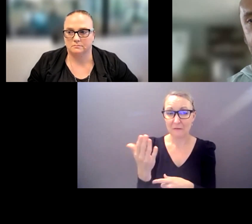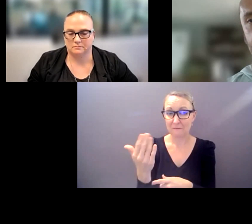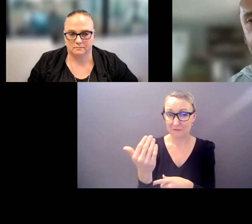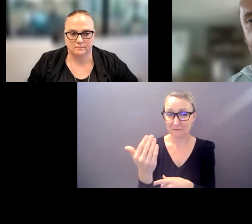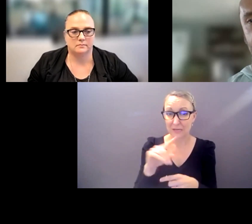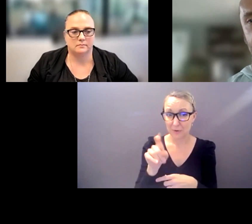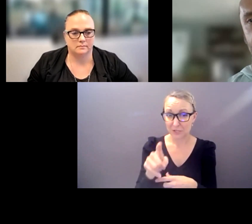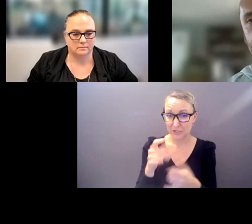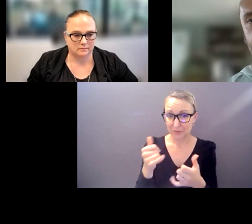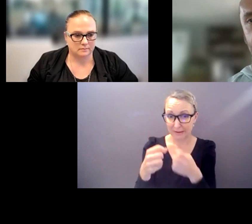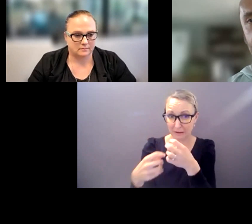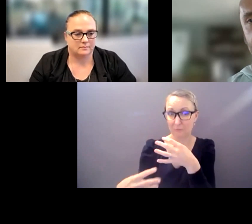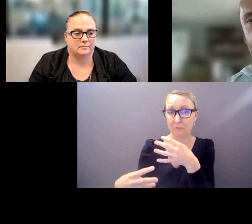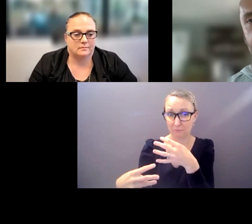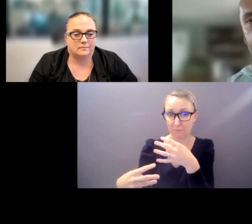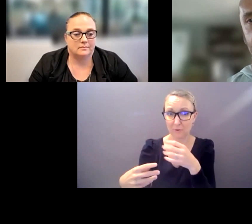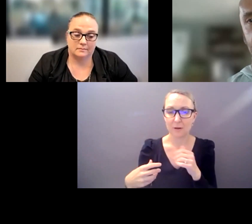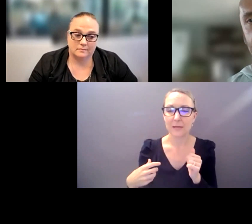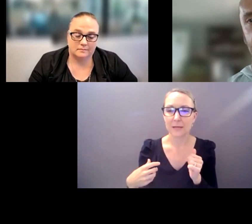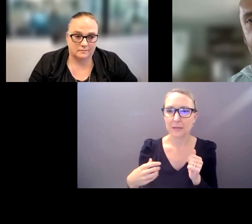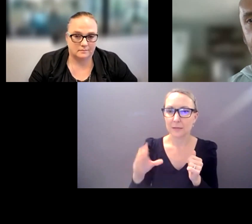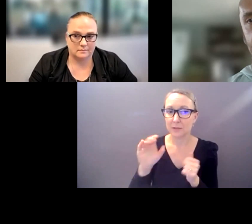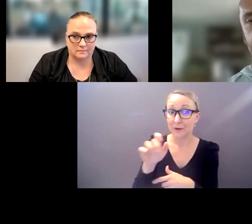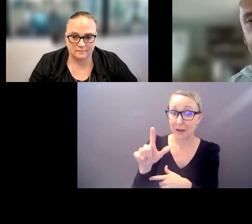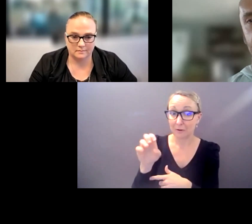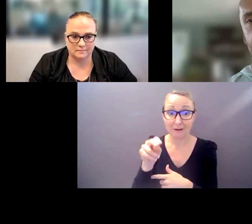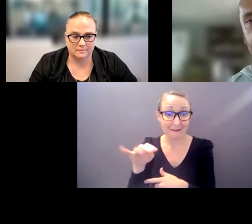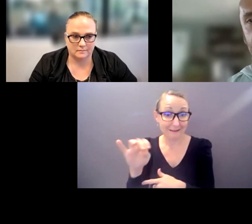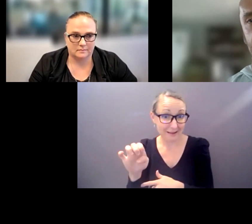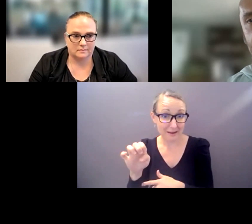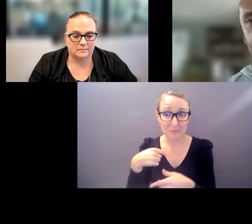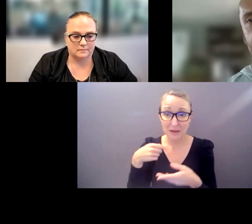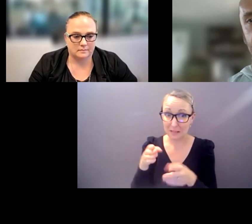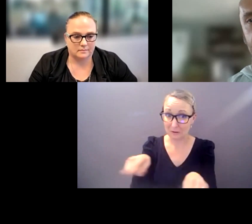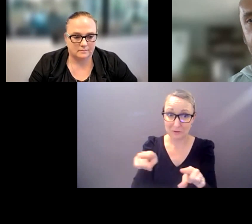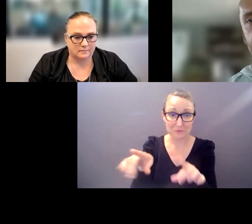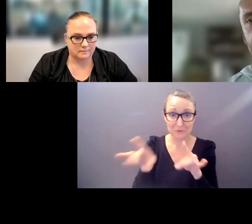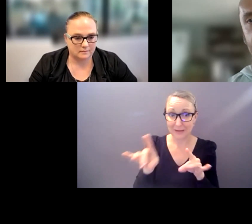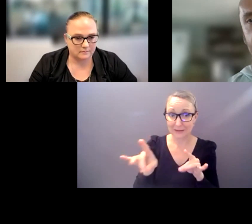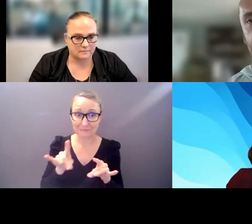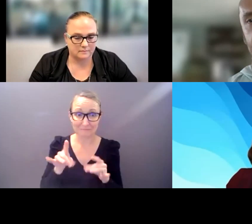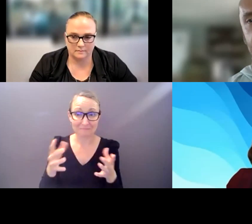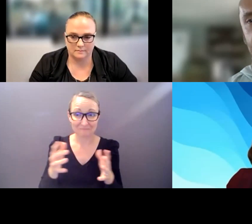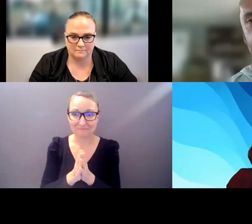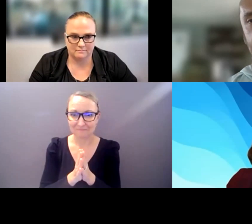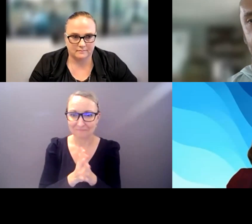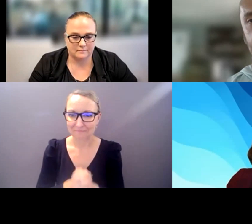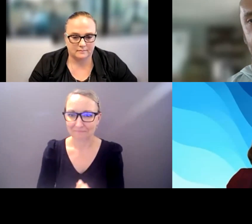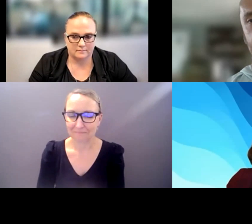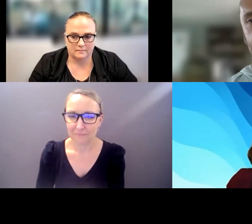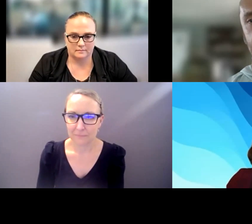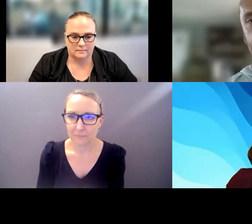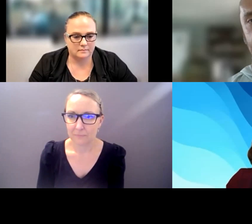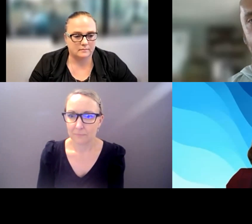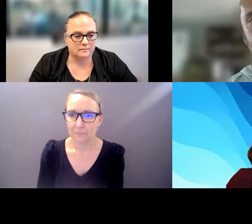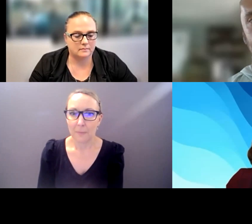questions in the Q&A. So Carol or Connie, I will kind of let you pick the next one. I know there's quite a few. Sure, I'll